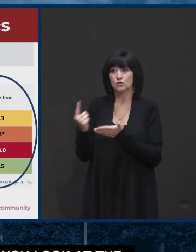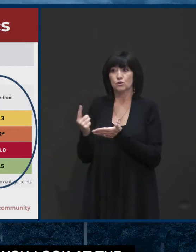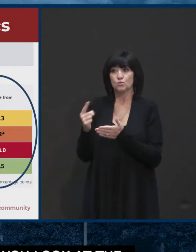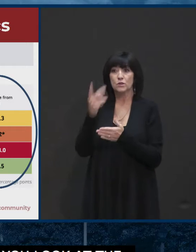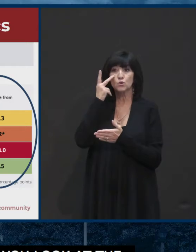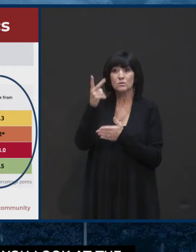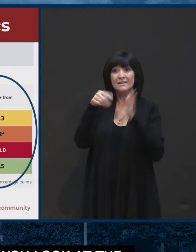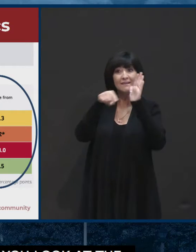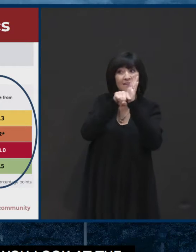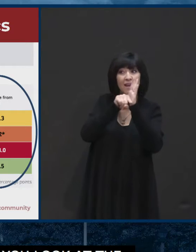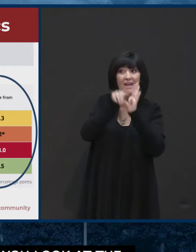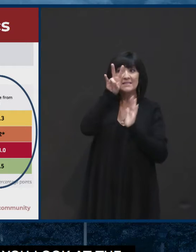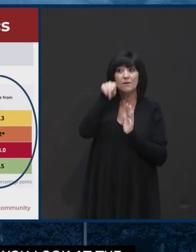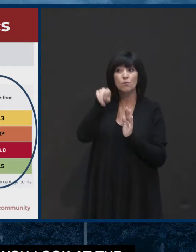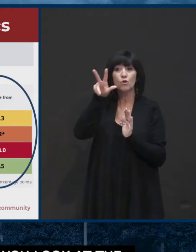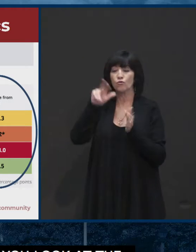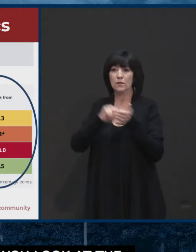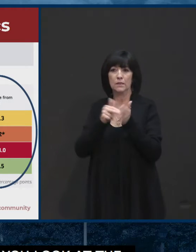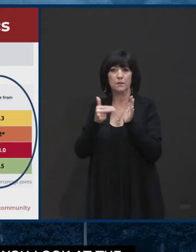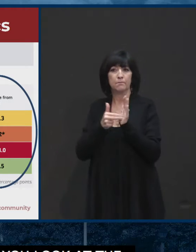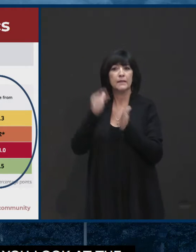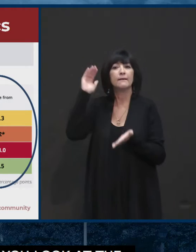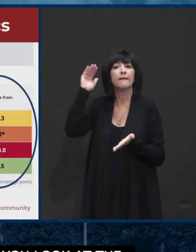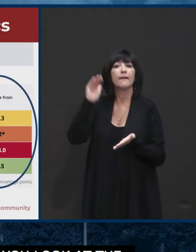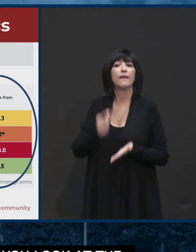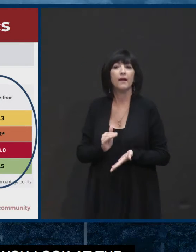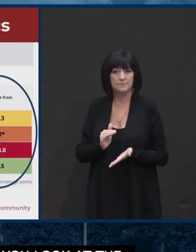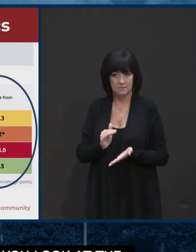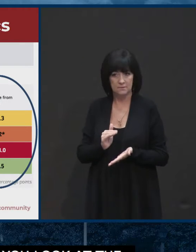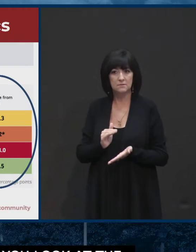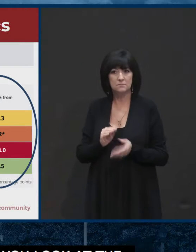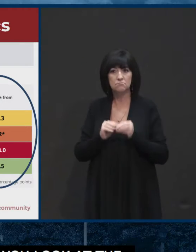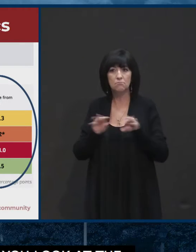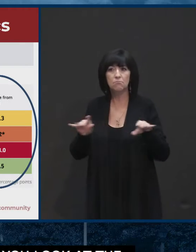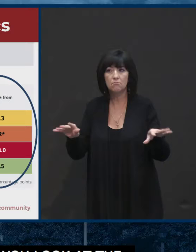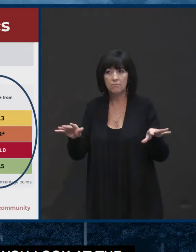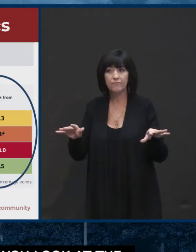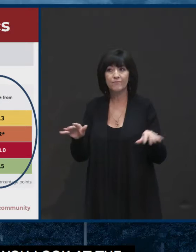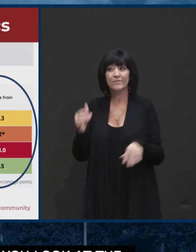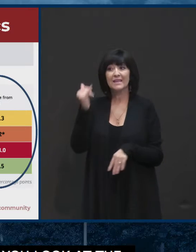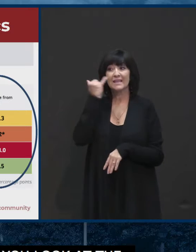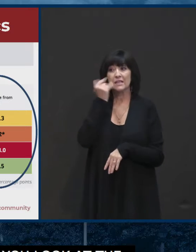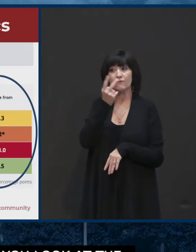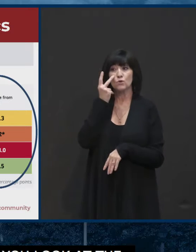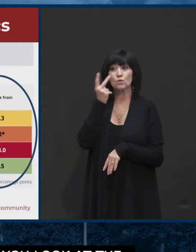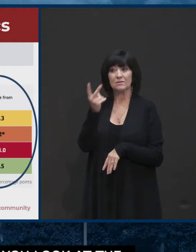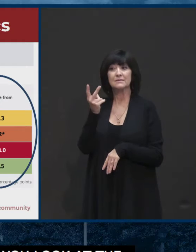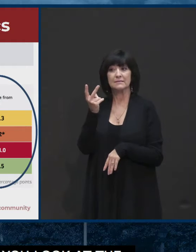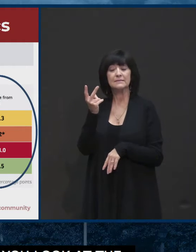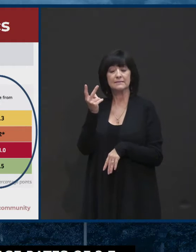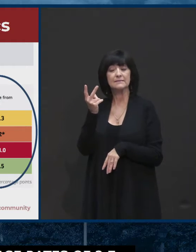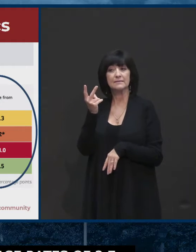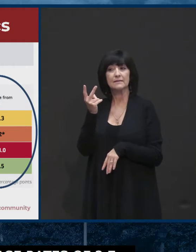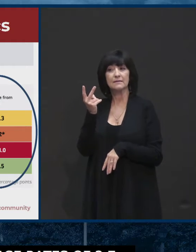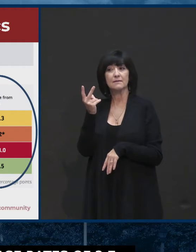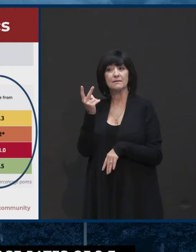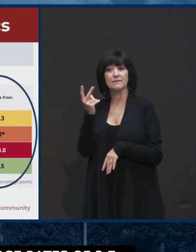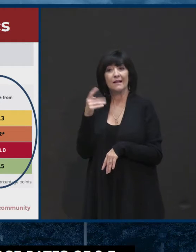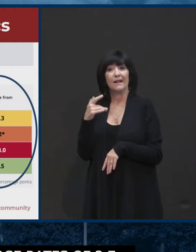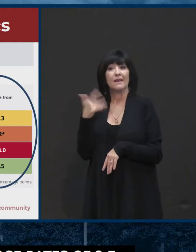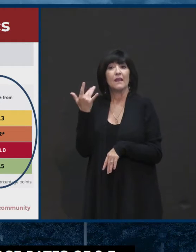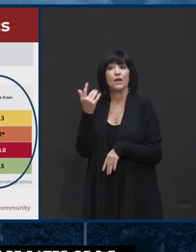see the trend, right? When you see percent positives, you see we're in light green, but we've actually gone up slightly if you look at the